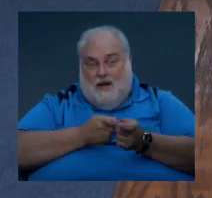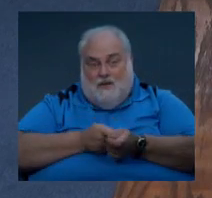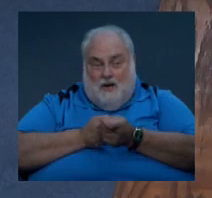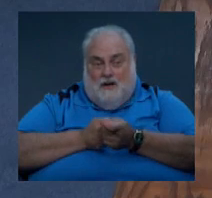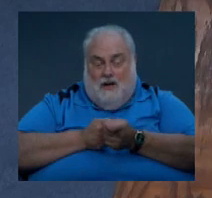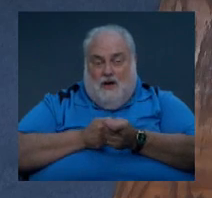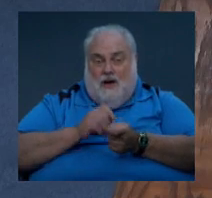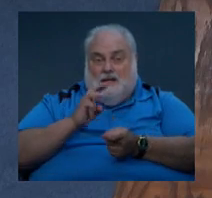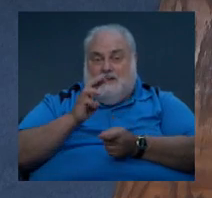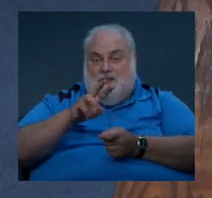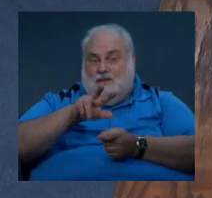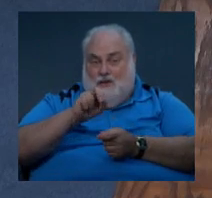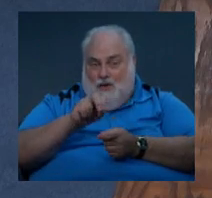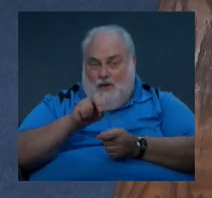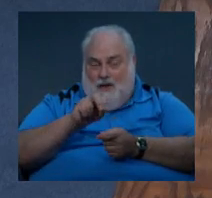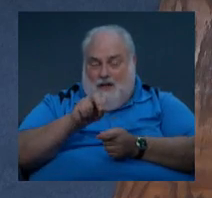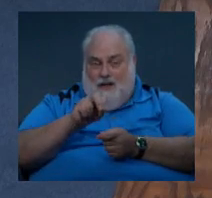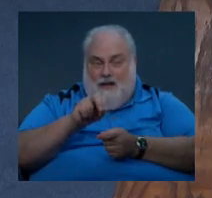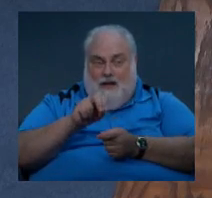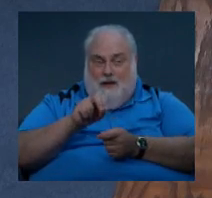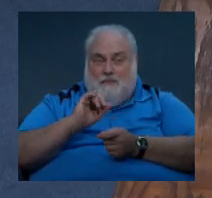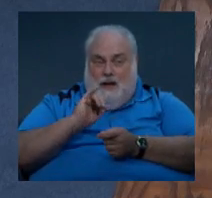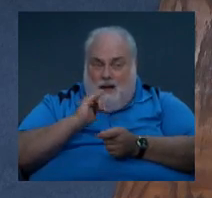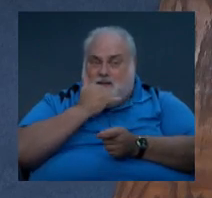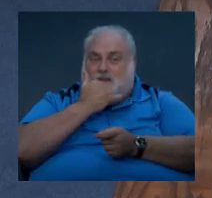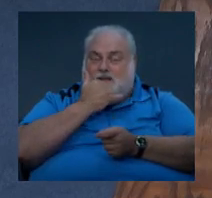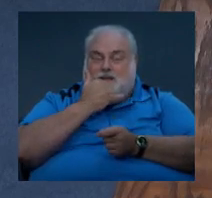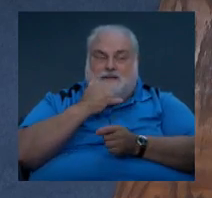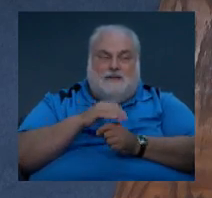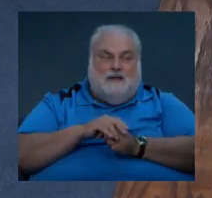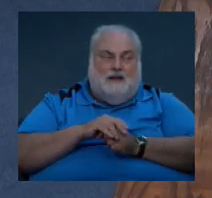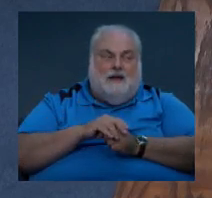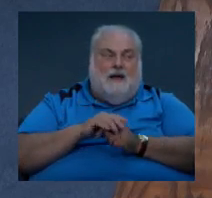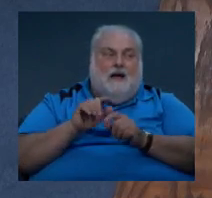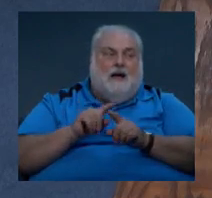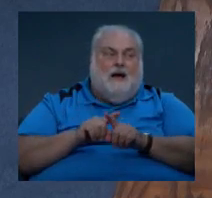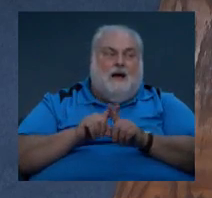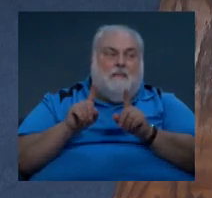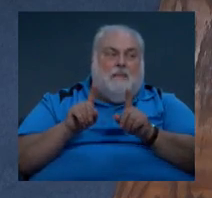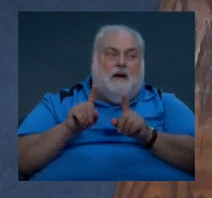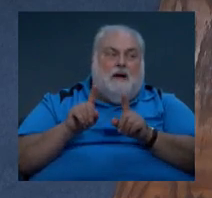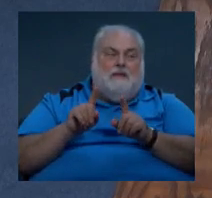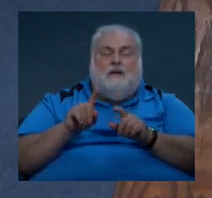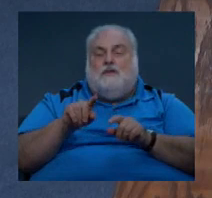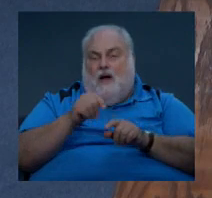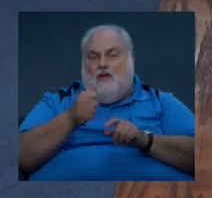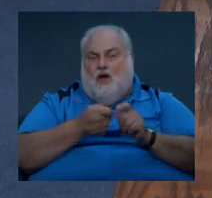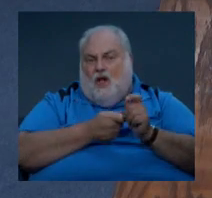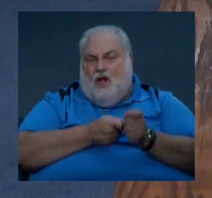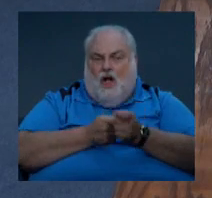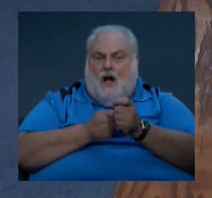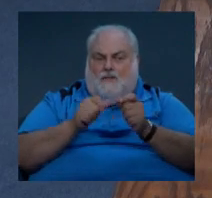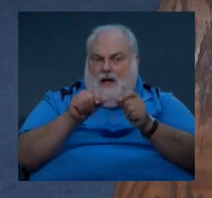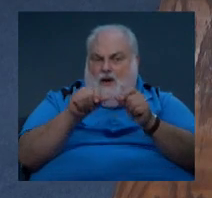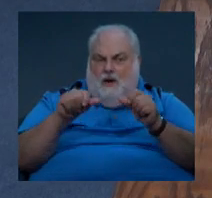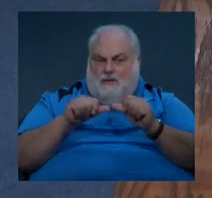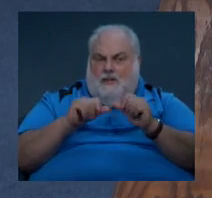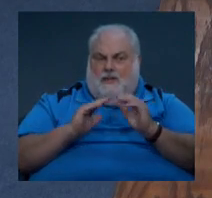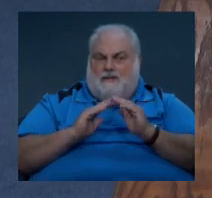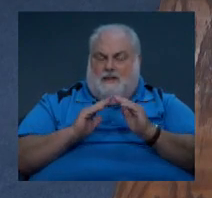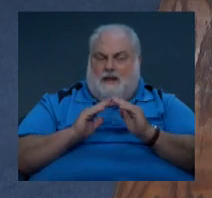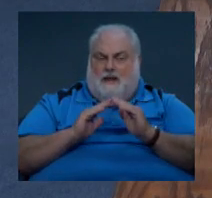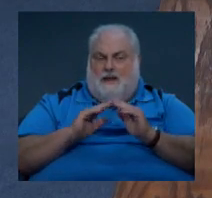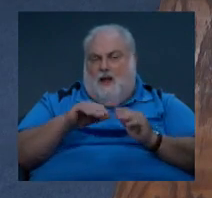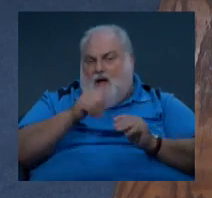balls land on 630, by accident, of course. But there are other golf courses within the city, and there